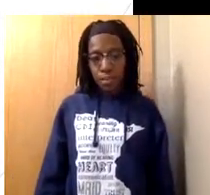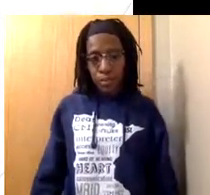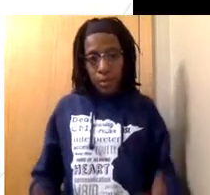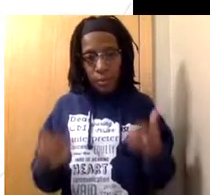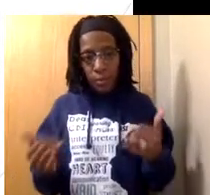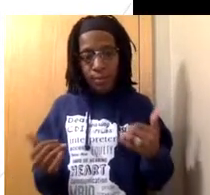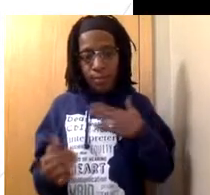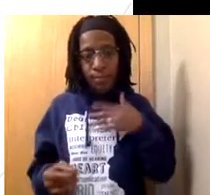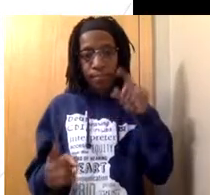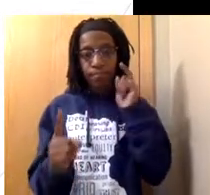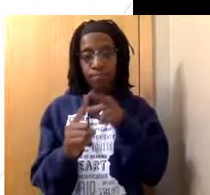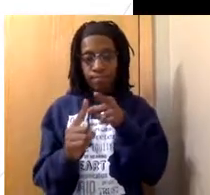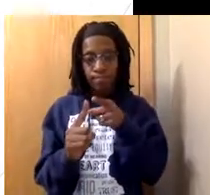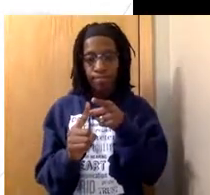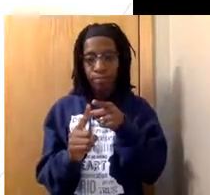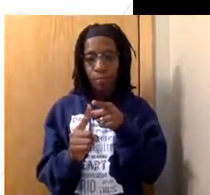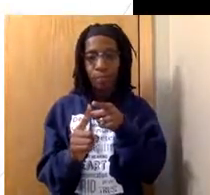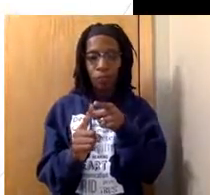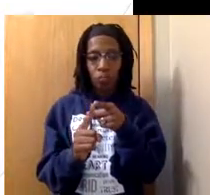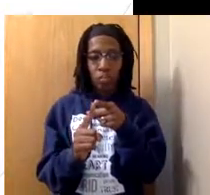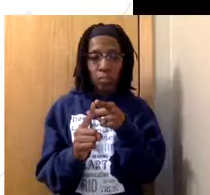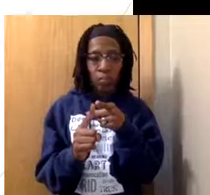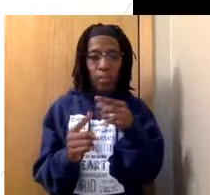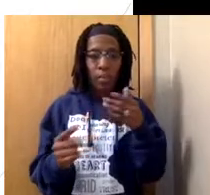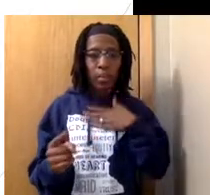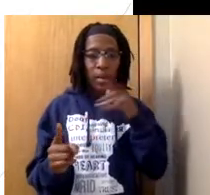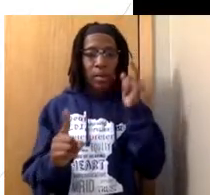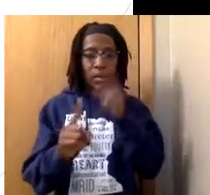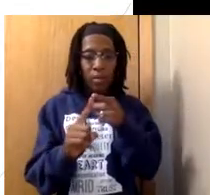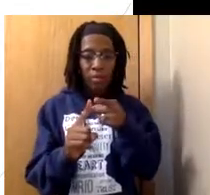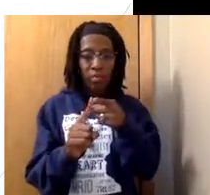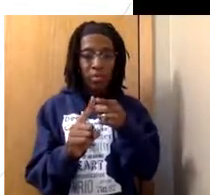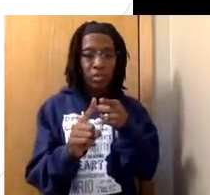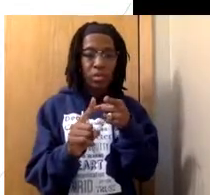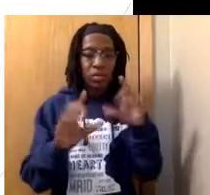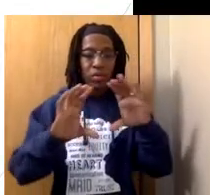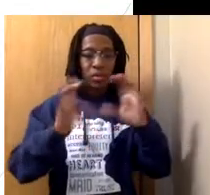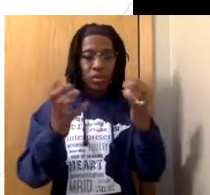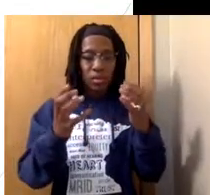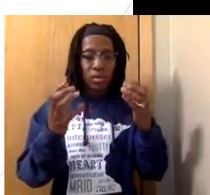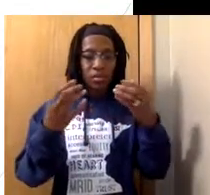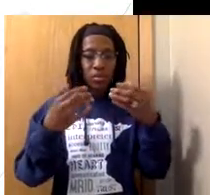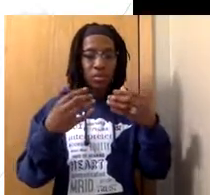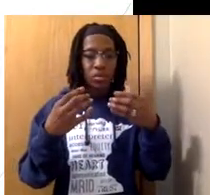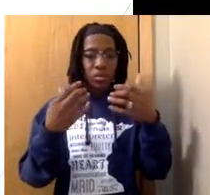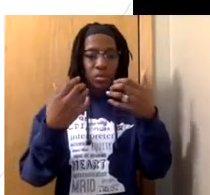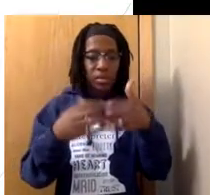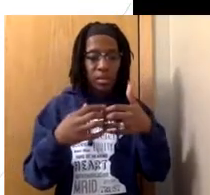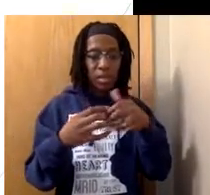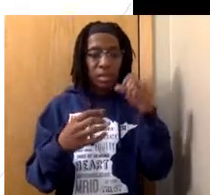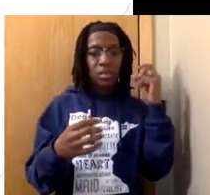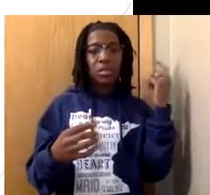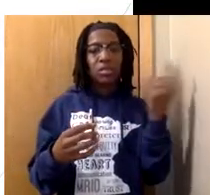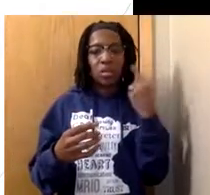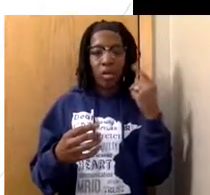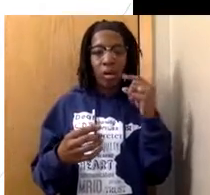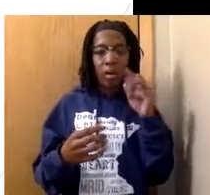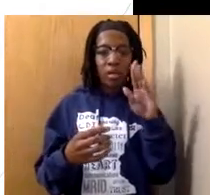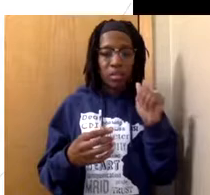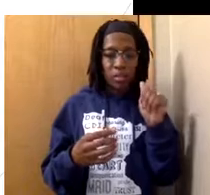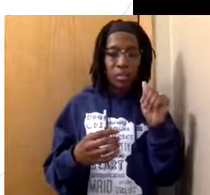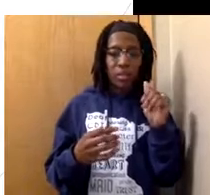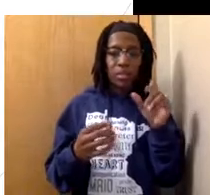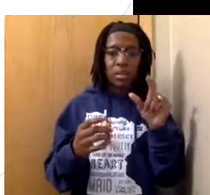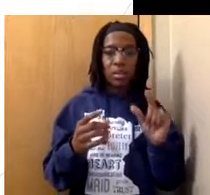Here are my goals. My goal for the classroom setup is to always be in a U shape.